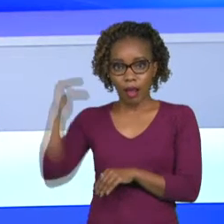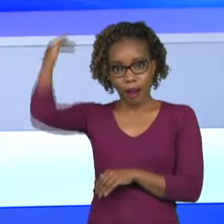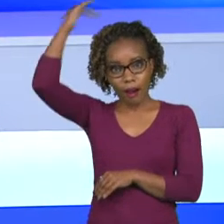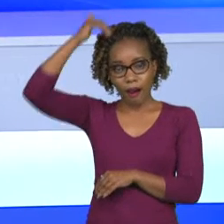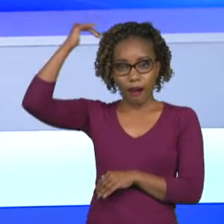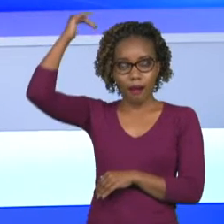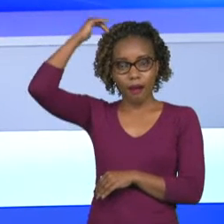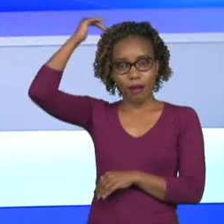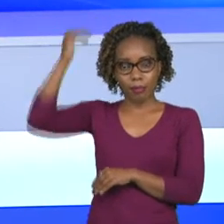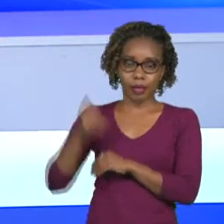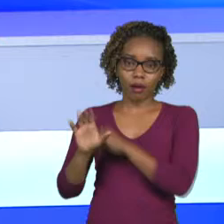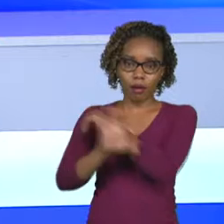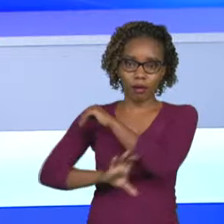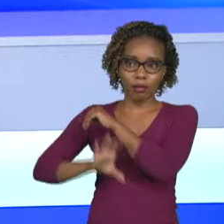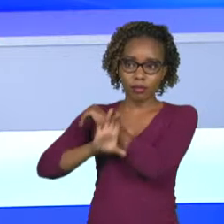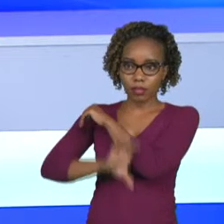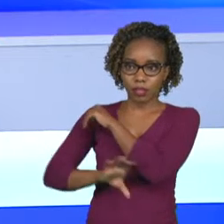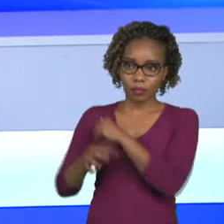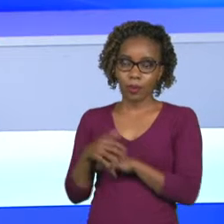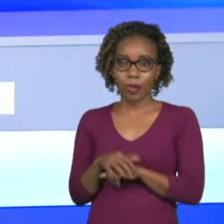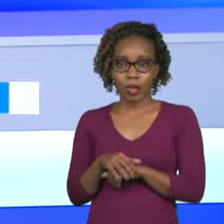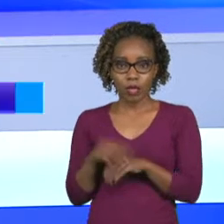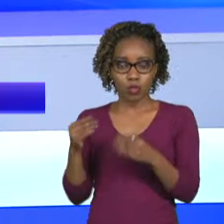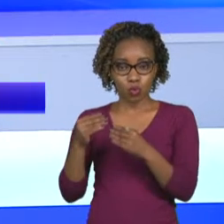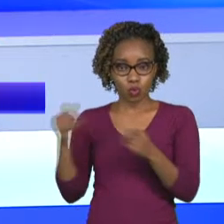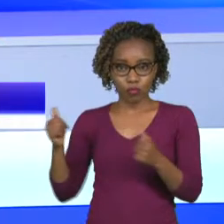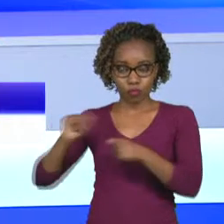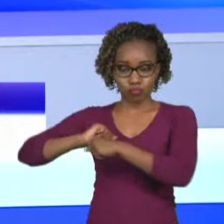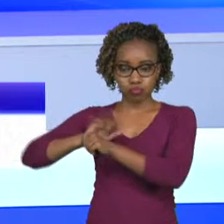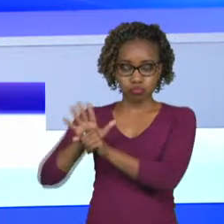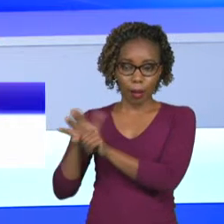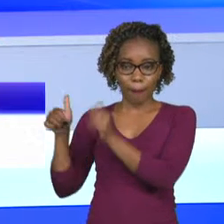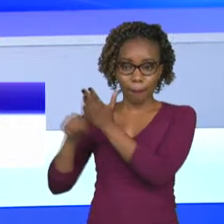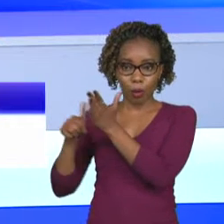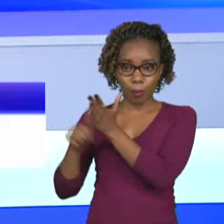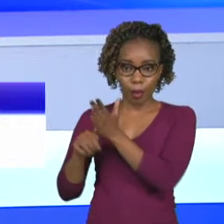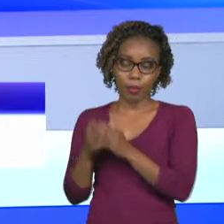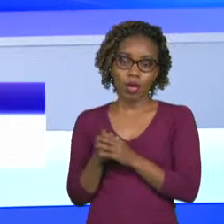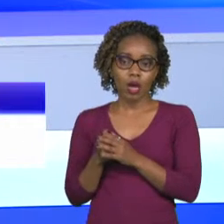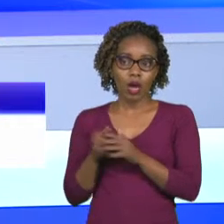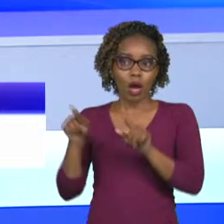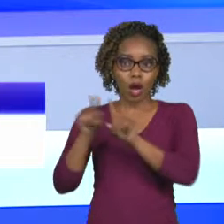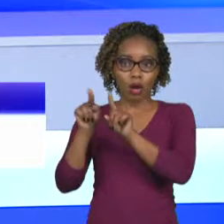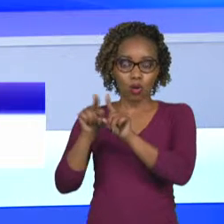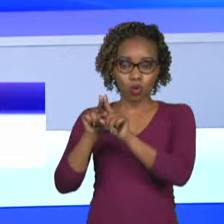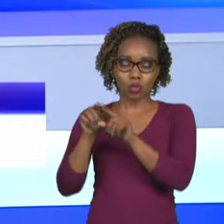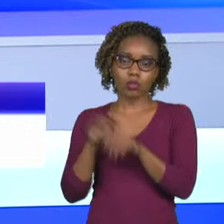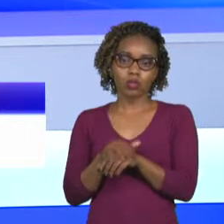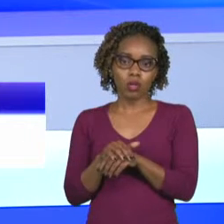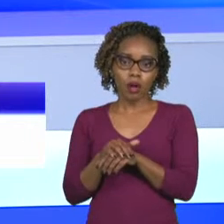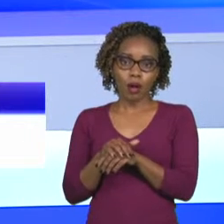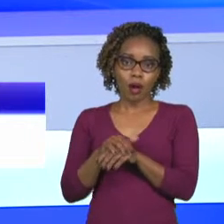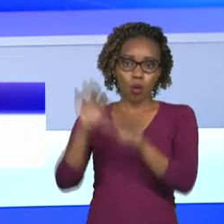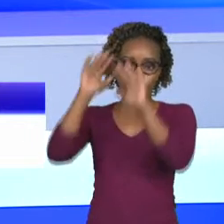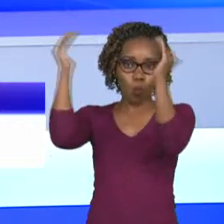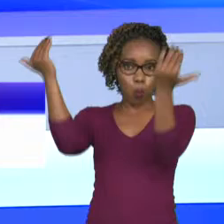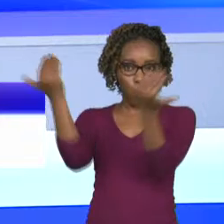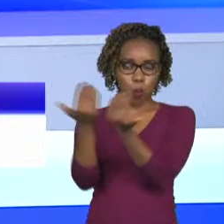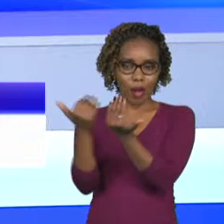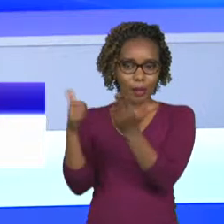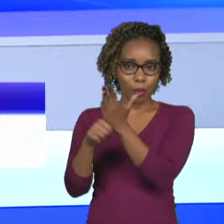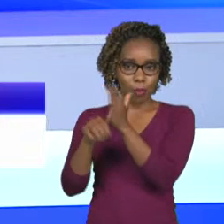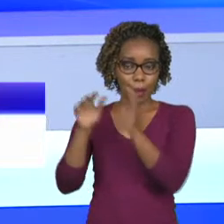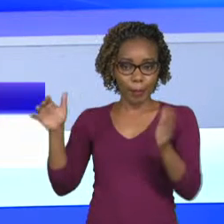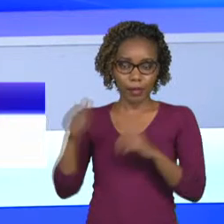with a virtual forum dominated by efforts to tackle the coronavirus crisis and the worst global recession in decades. G20 leaders, including